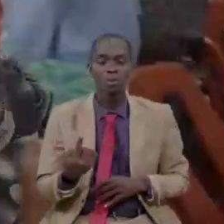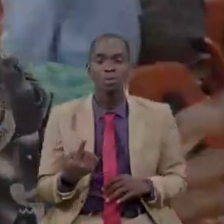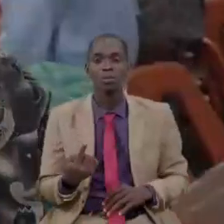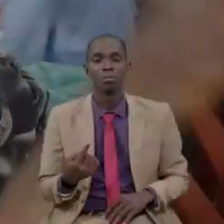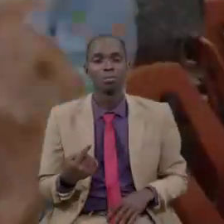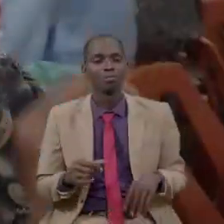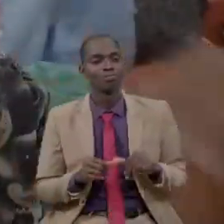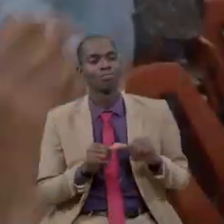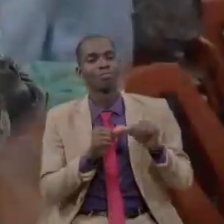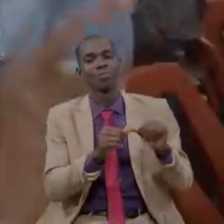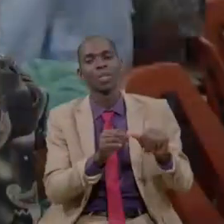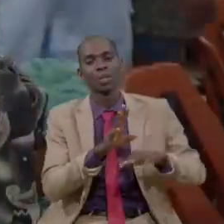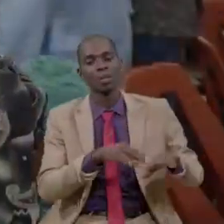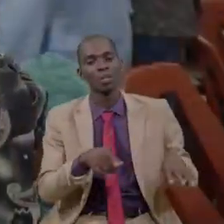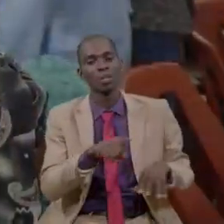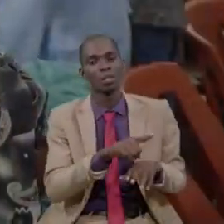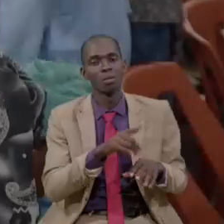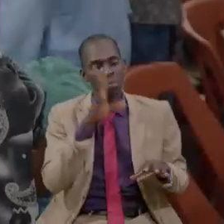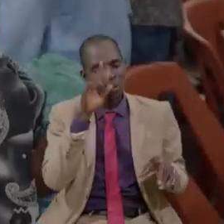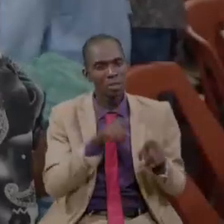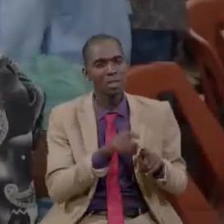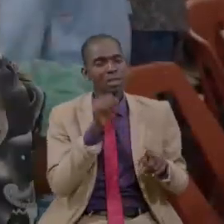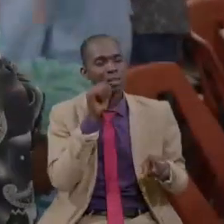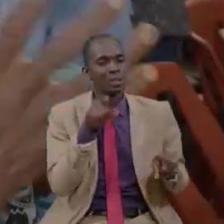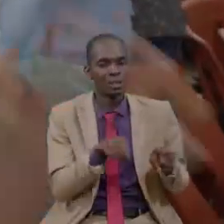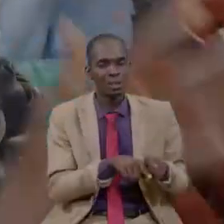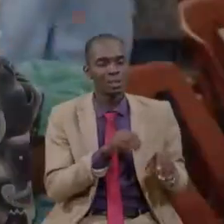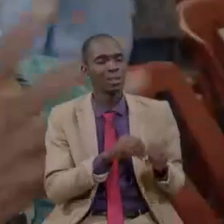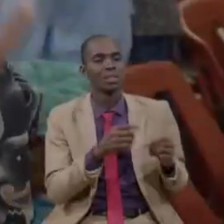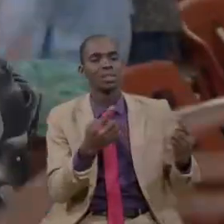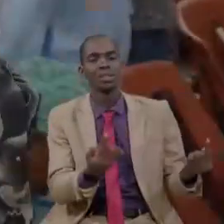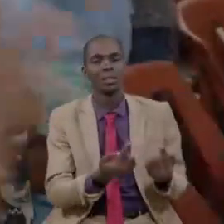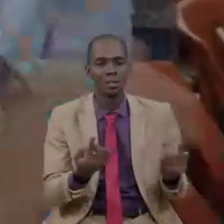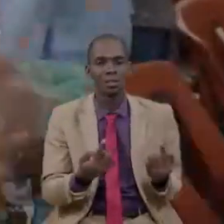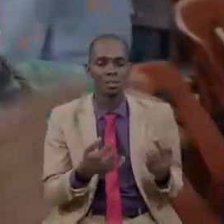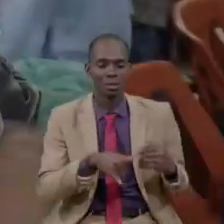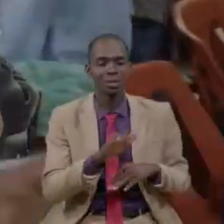Brother, sister. They're living in sin. Brother, sister.